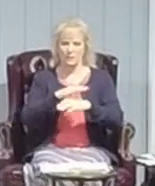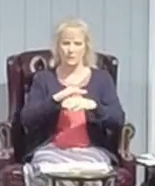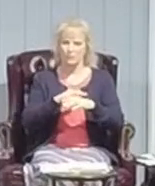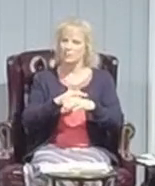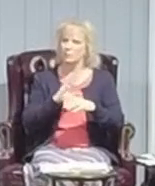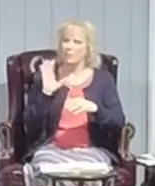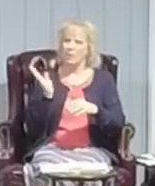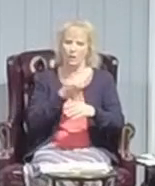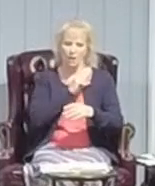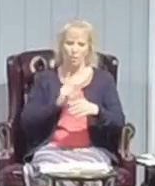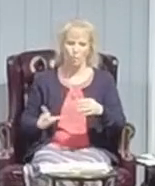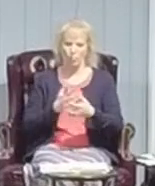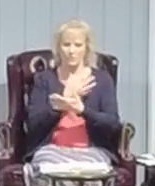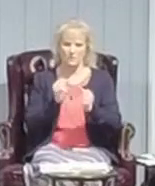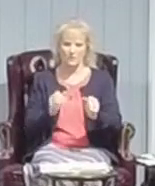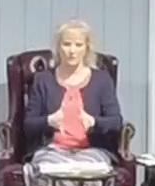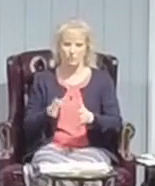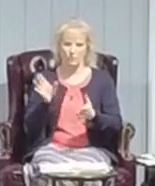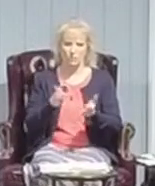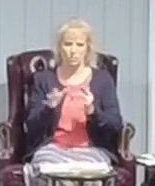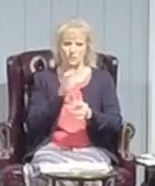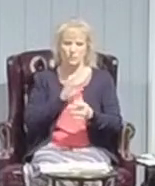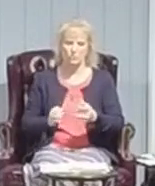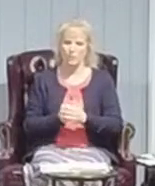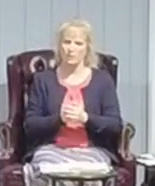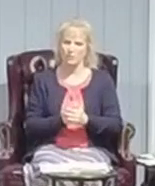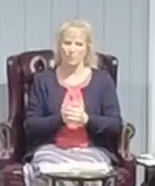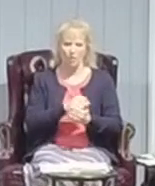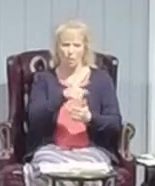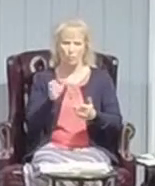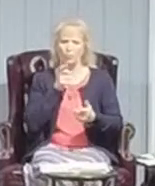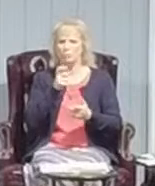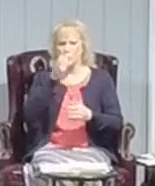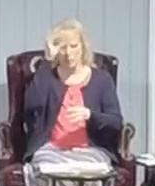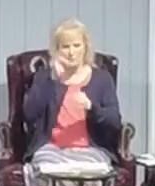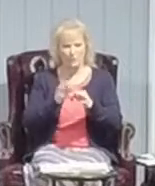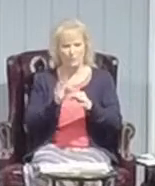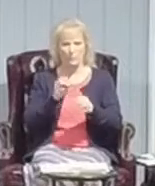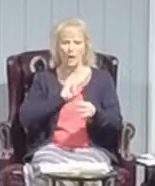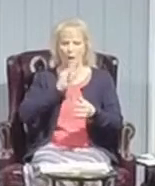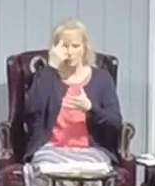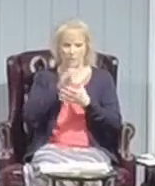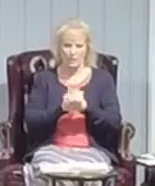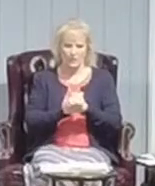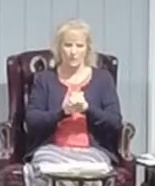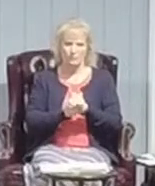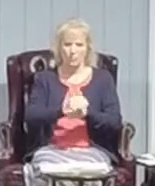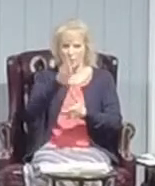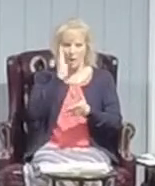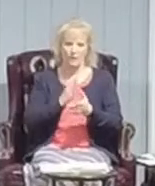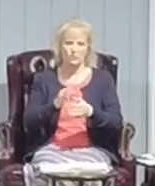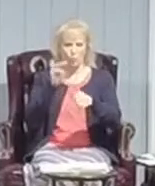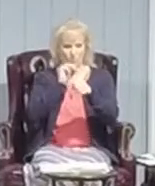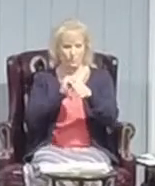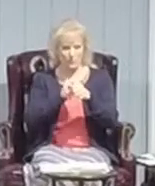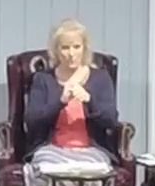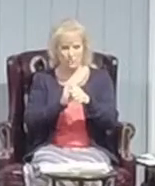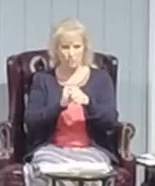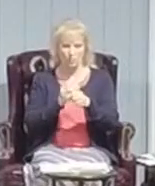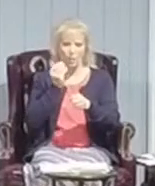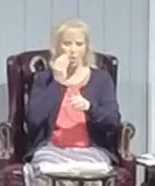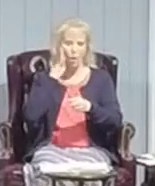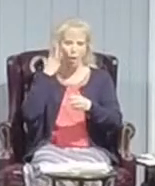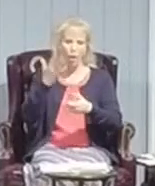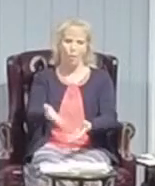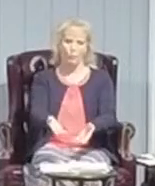see, those who are faithful, I believe God is going to minister a homecoming to them. It's really an awesome